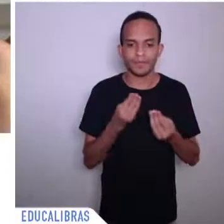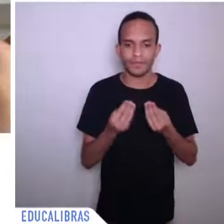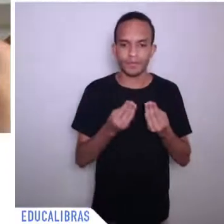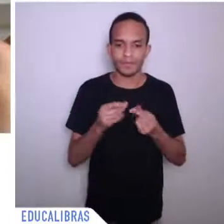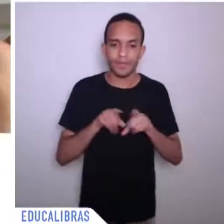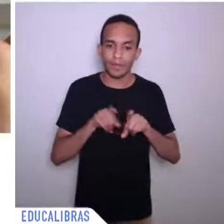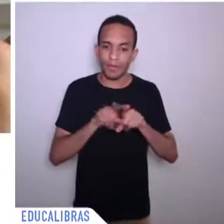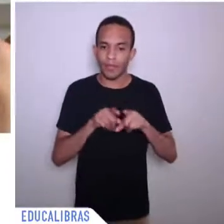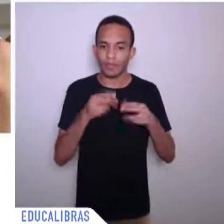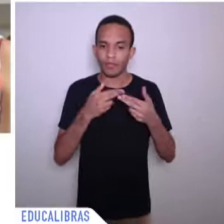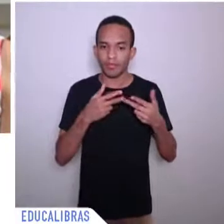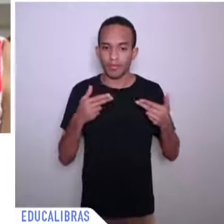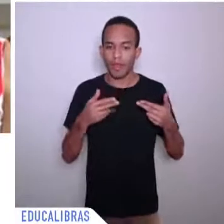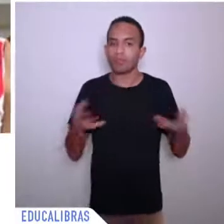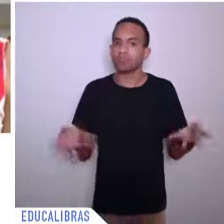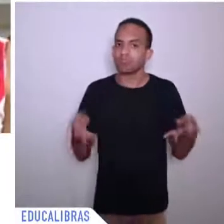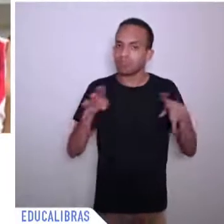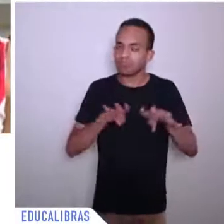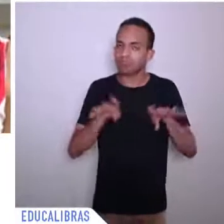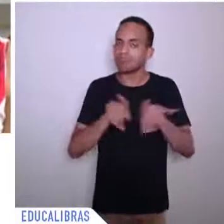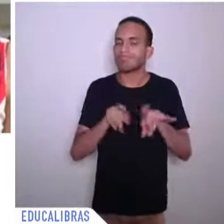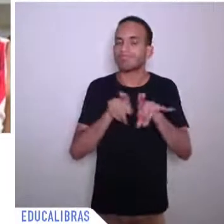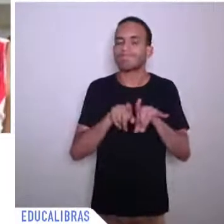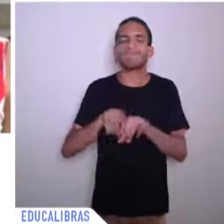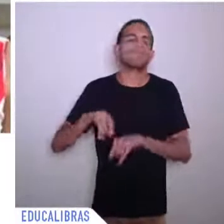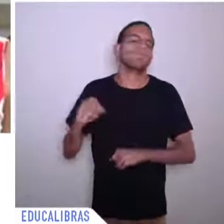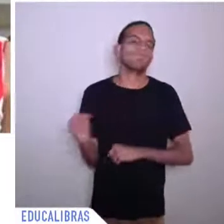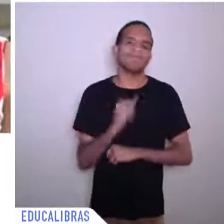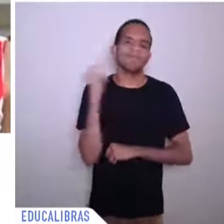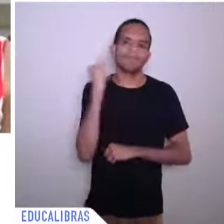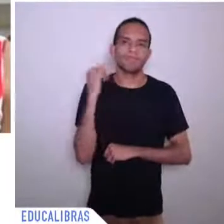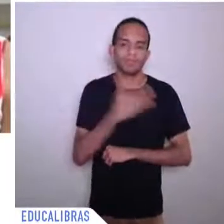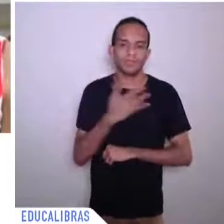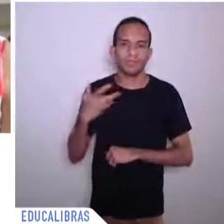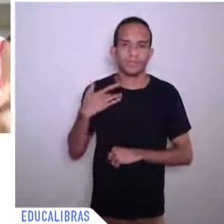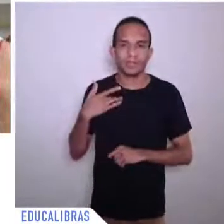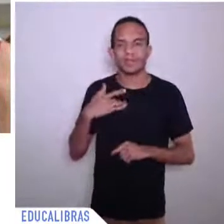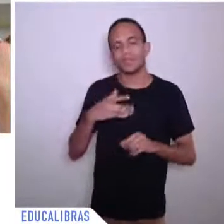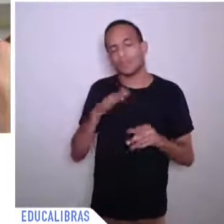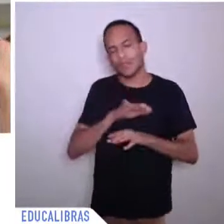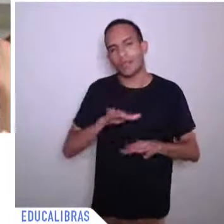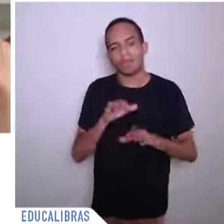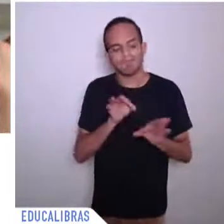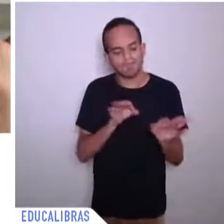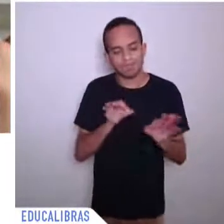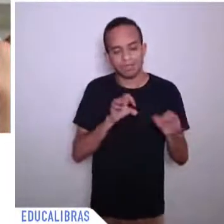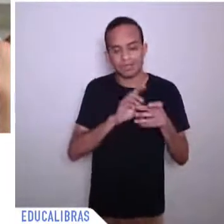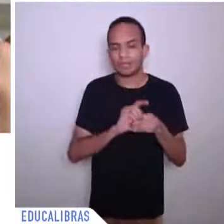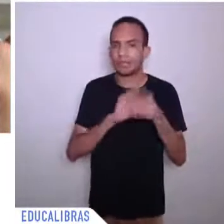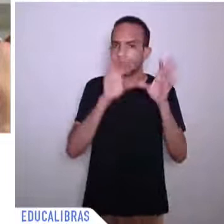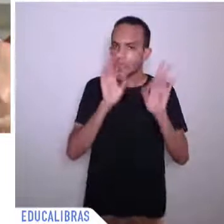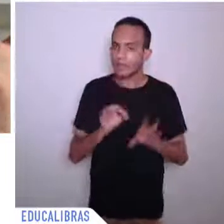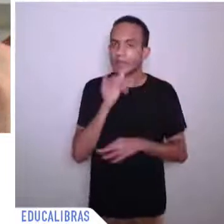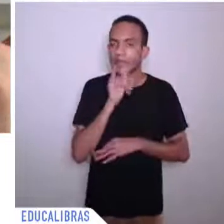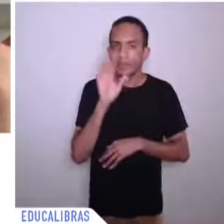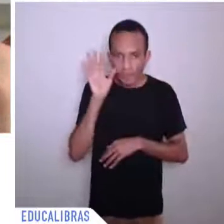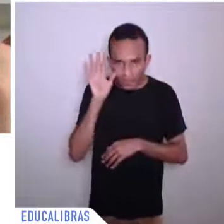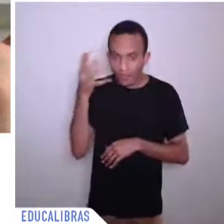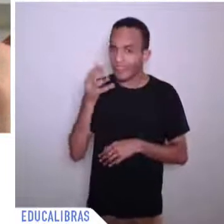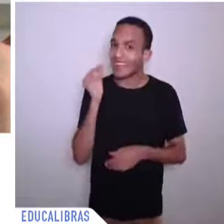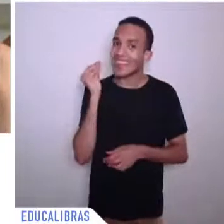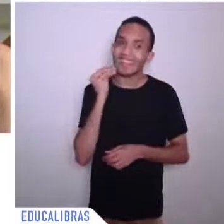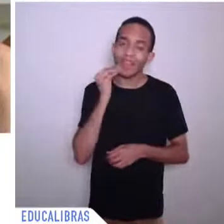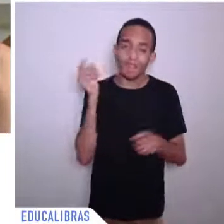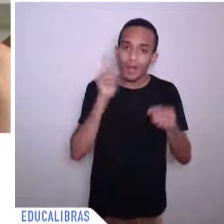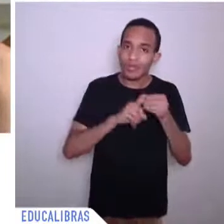There's a lack of trust information you can trust, and this is essential for our democratic health. I